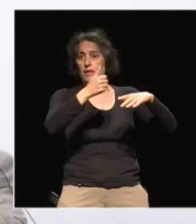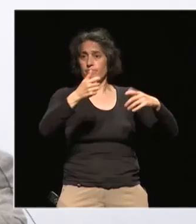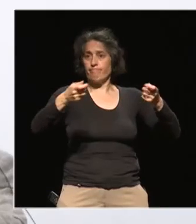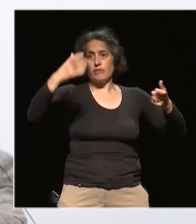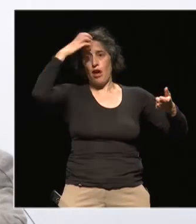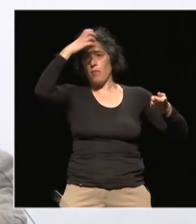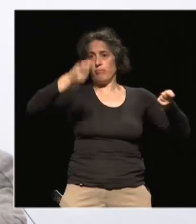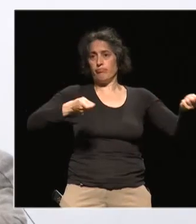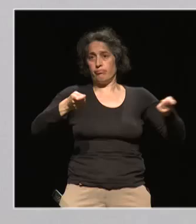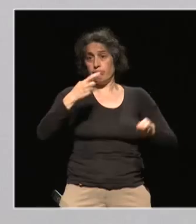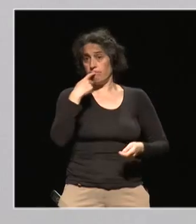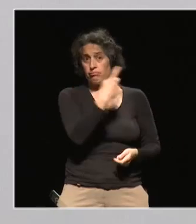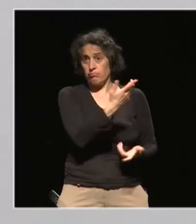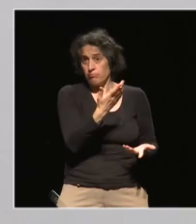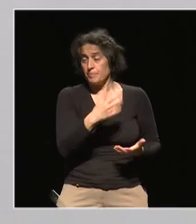utmost, then